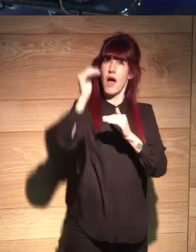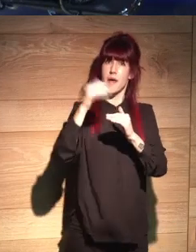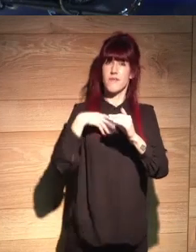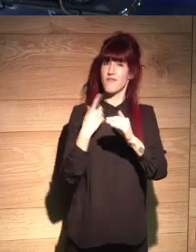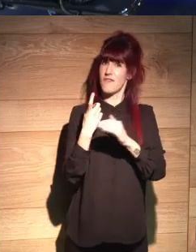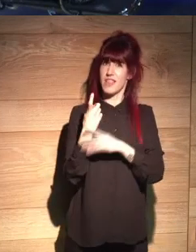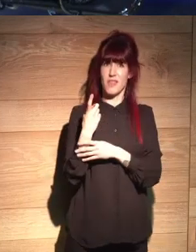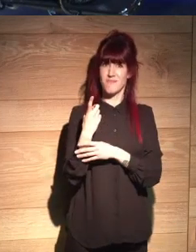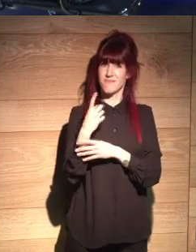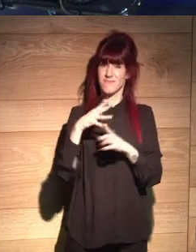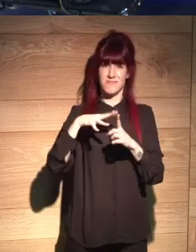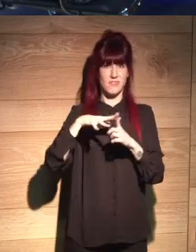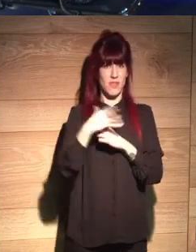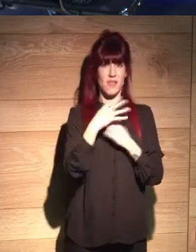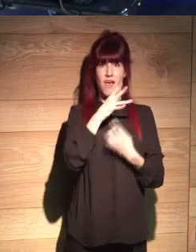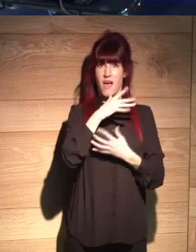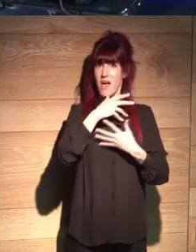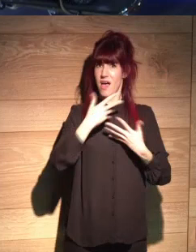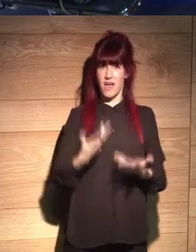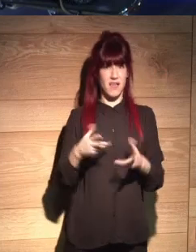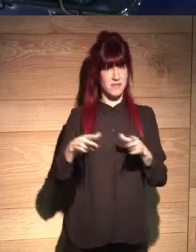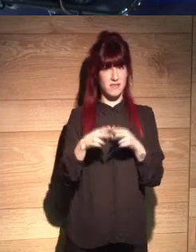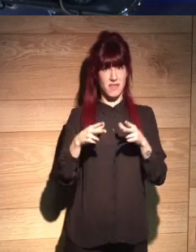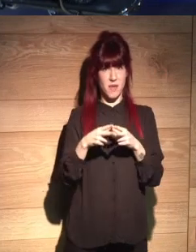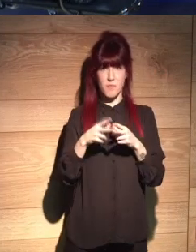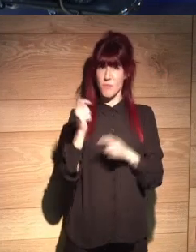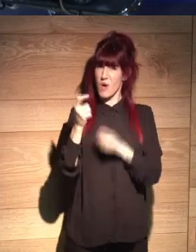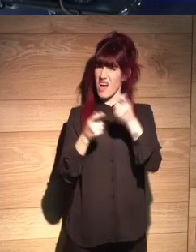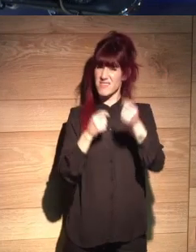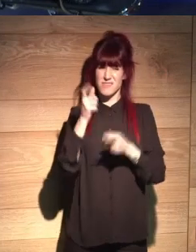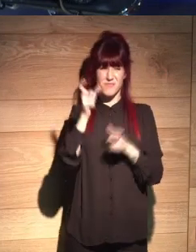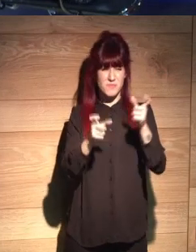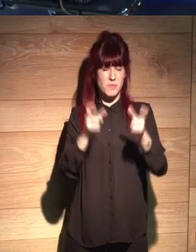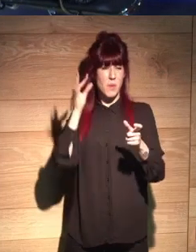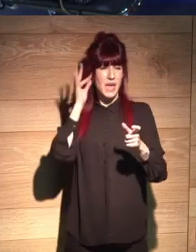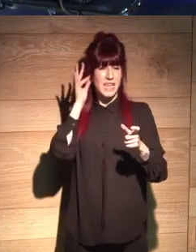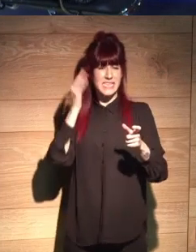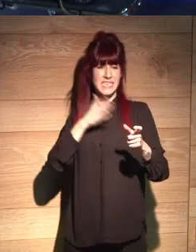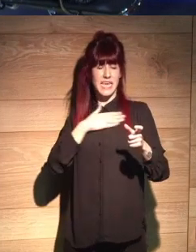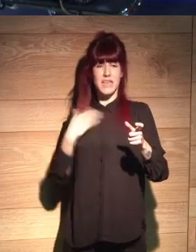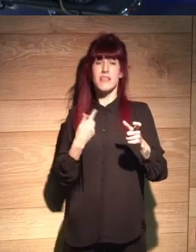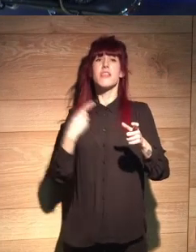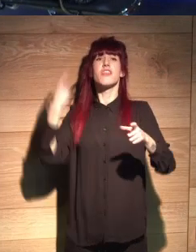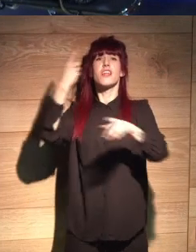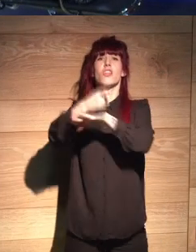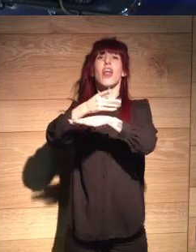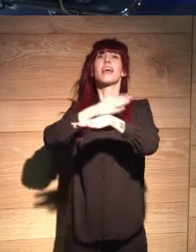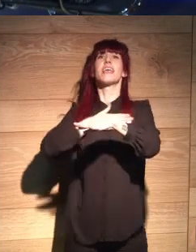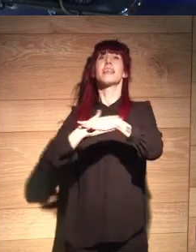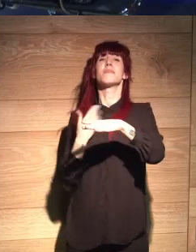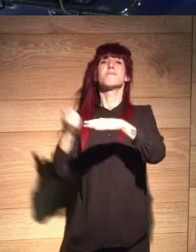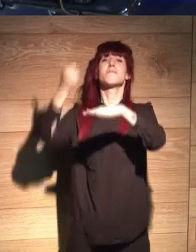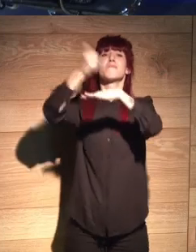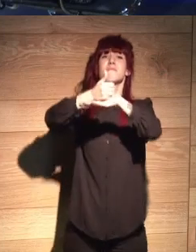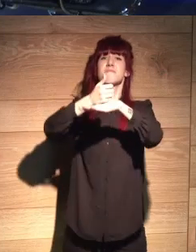Also, we're not brave enough to go for those high goals. There are very few women who aspire